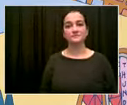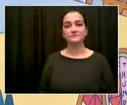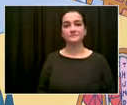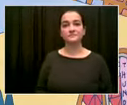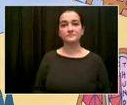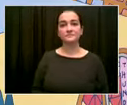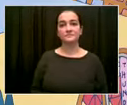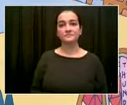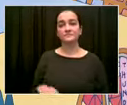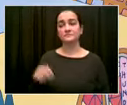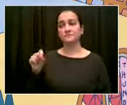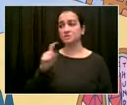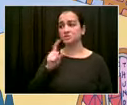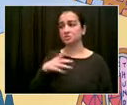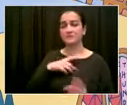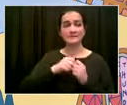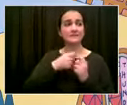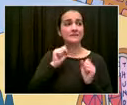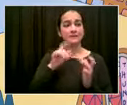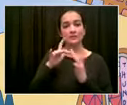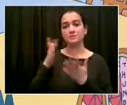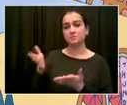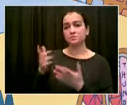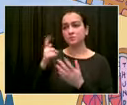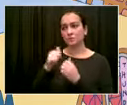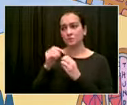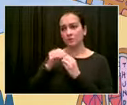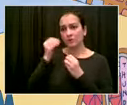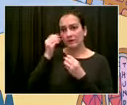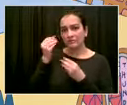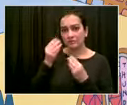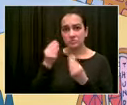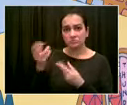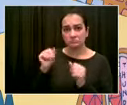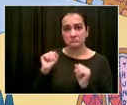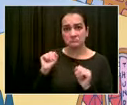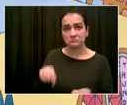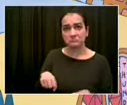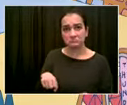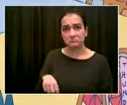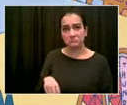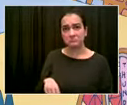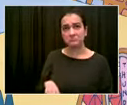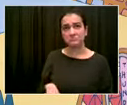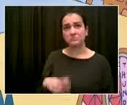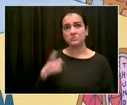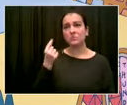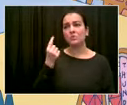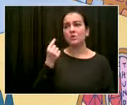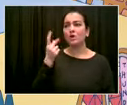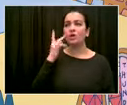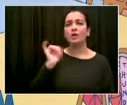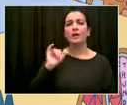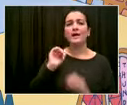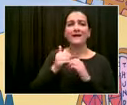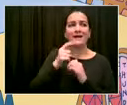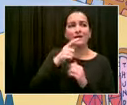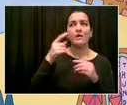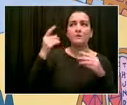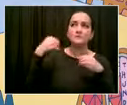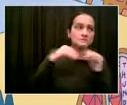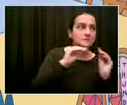History that we've seen over this school year especially, but even last school year in the worst of COVID, New York City Public Schools have been